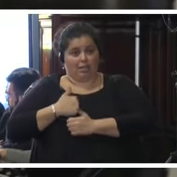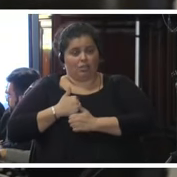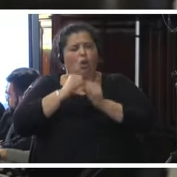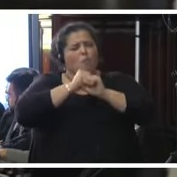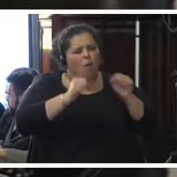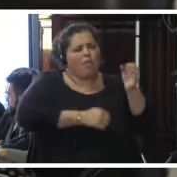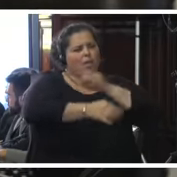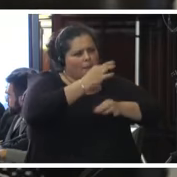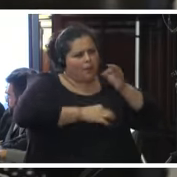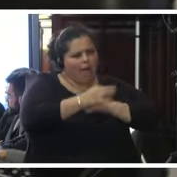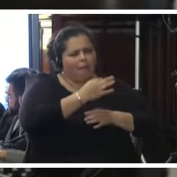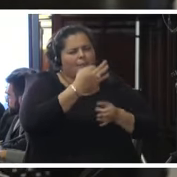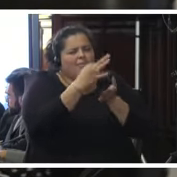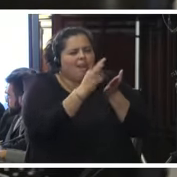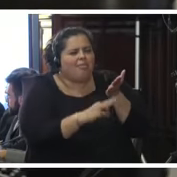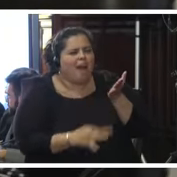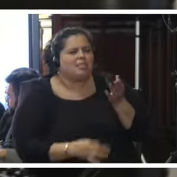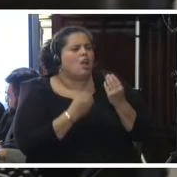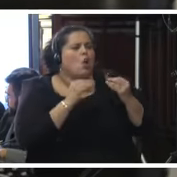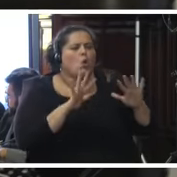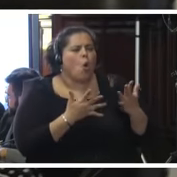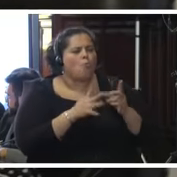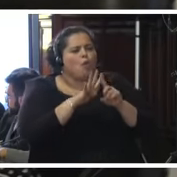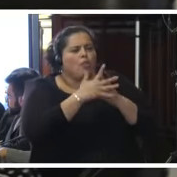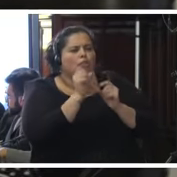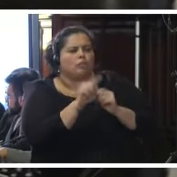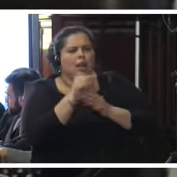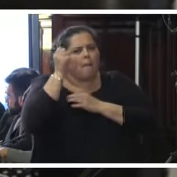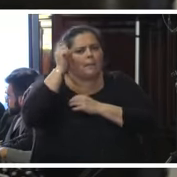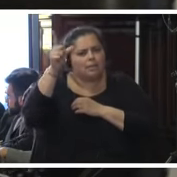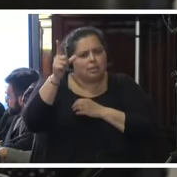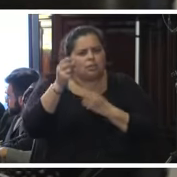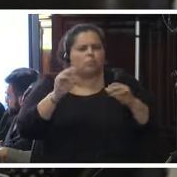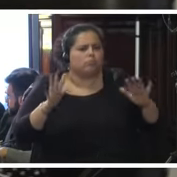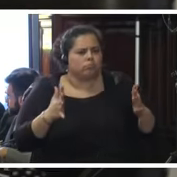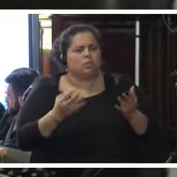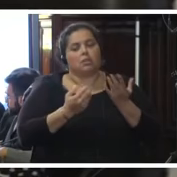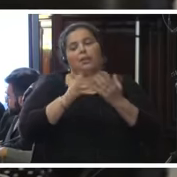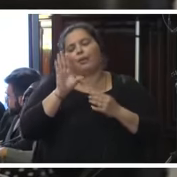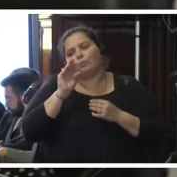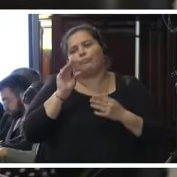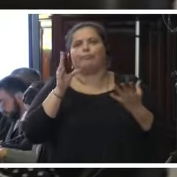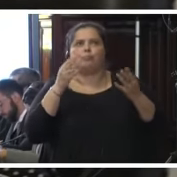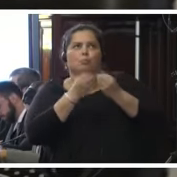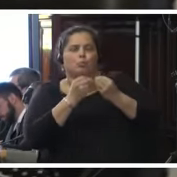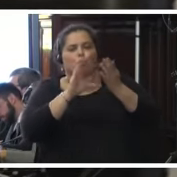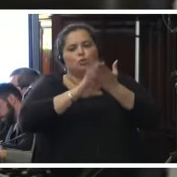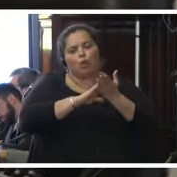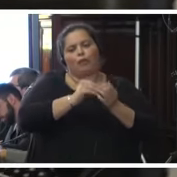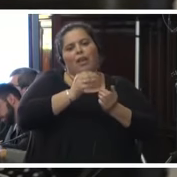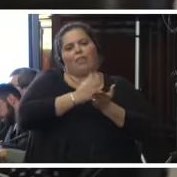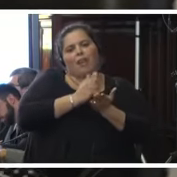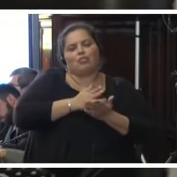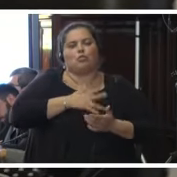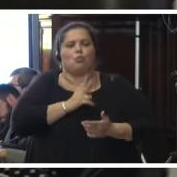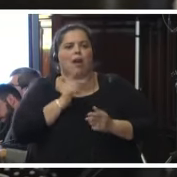training which you have? Because we hear a lot about training in human rights, and sometimes when we see the content of those trainings, they do not